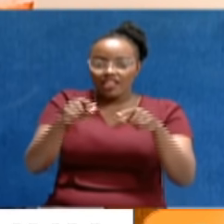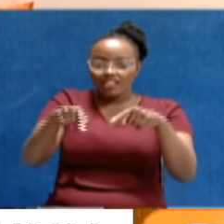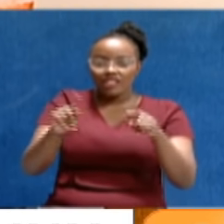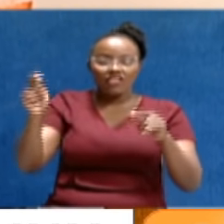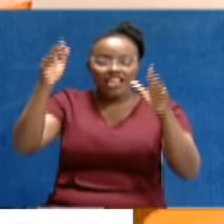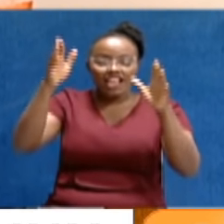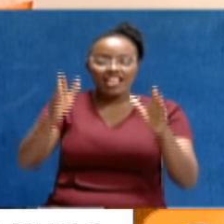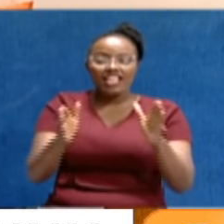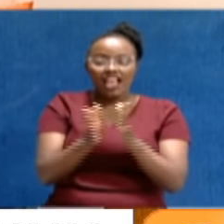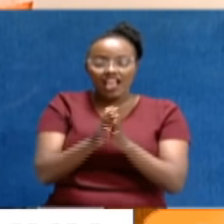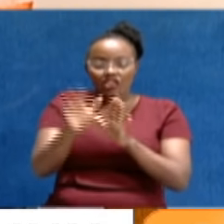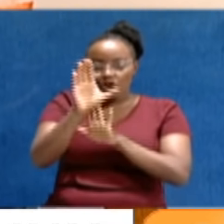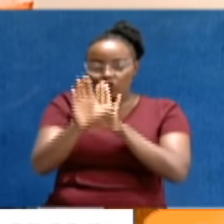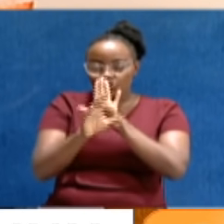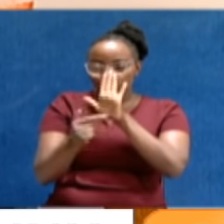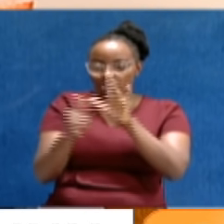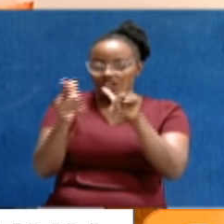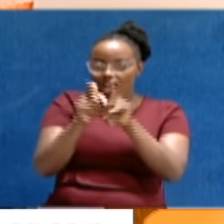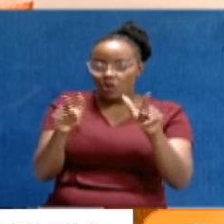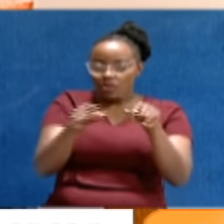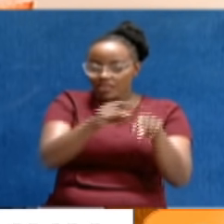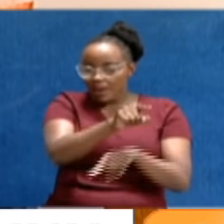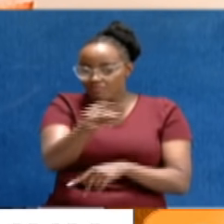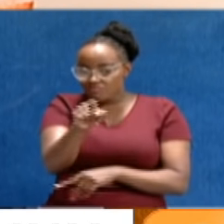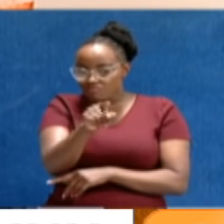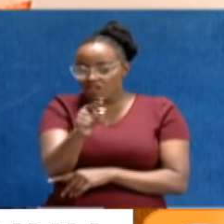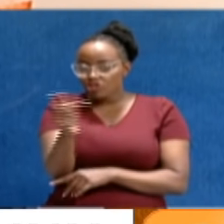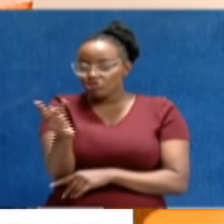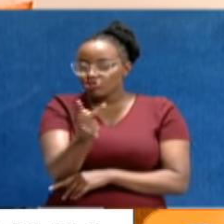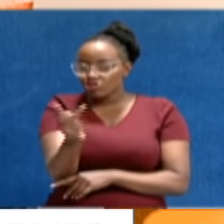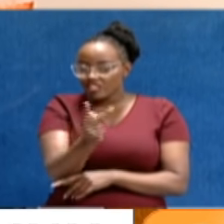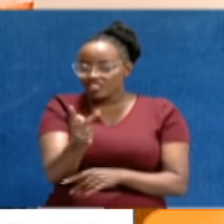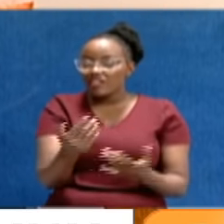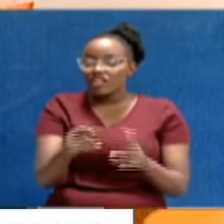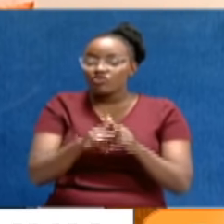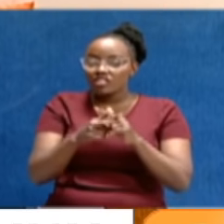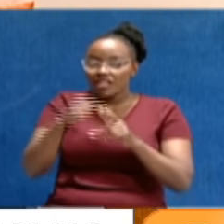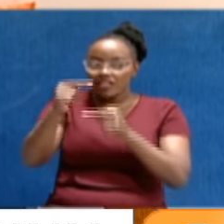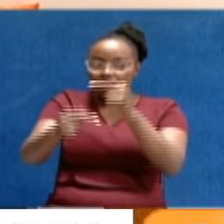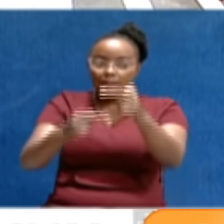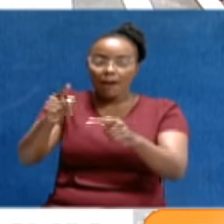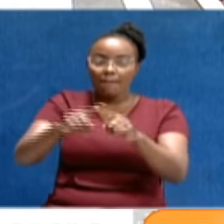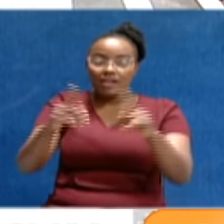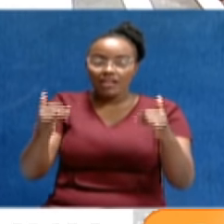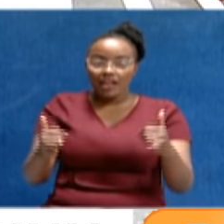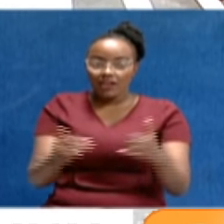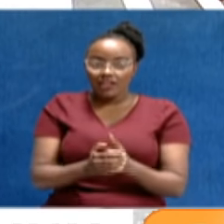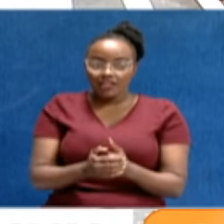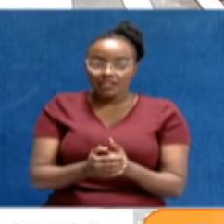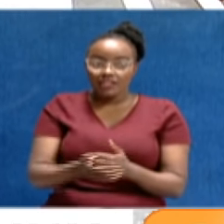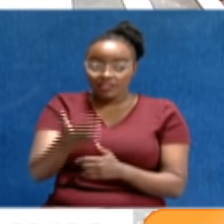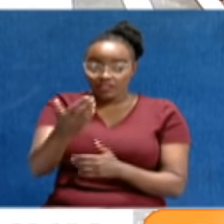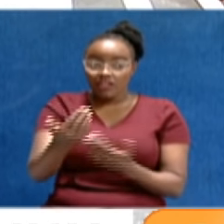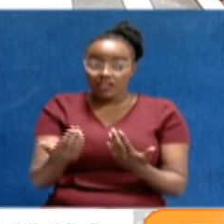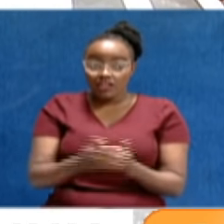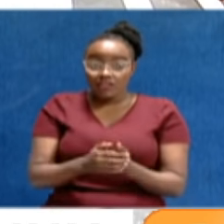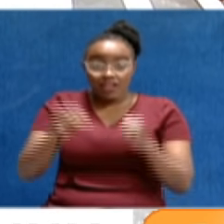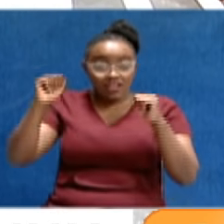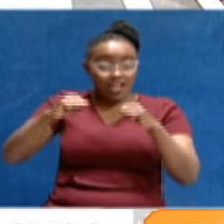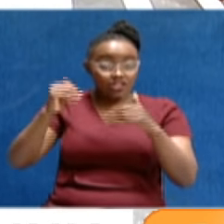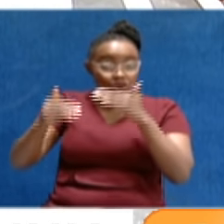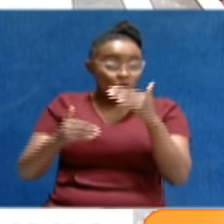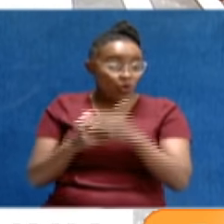still Kenyans, and the Constitution allows them to actually initiate that process. Not everyone has to